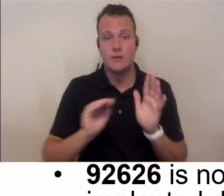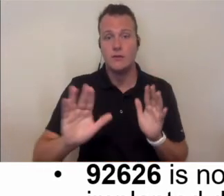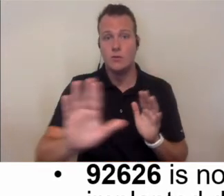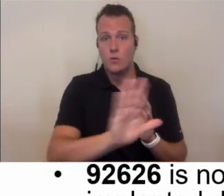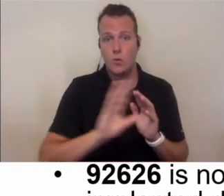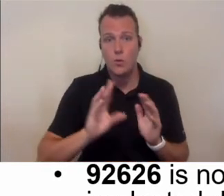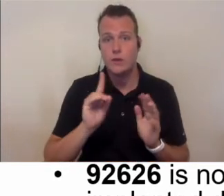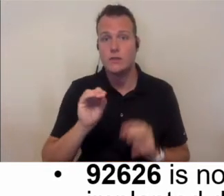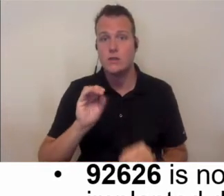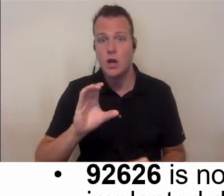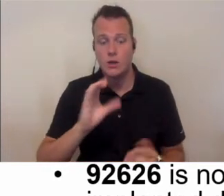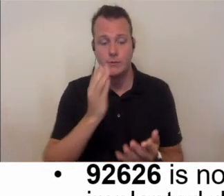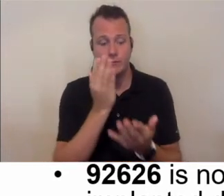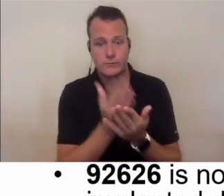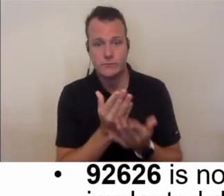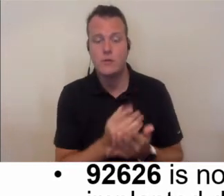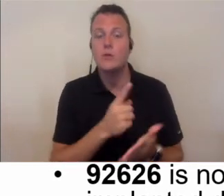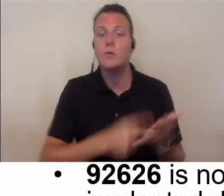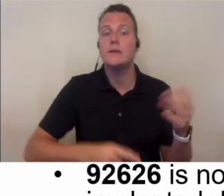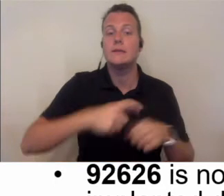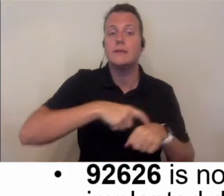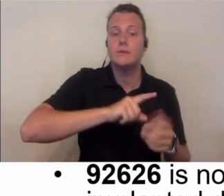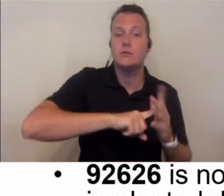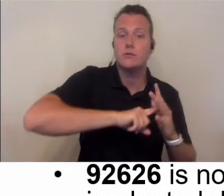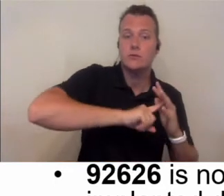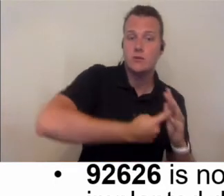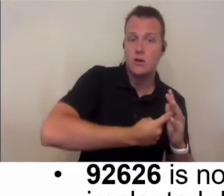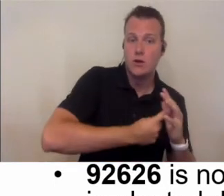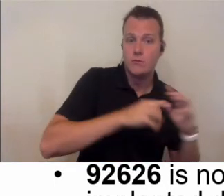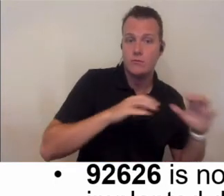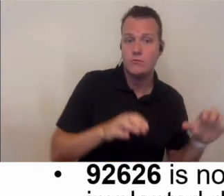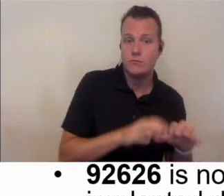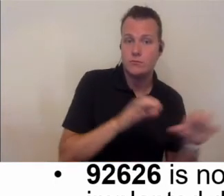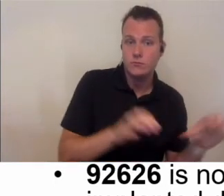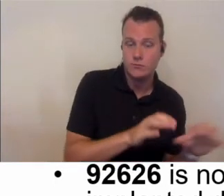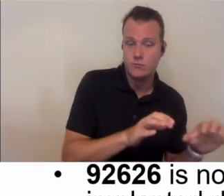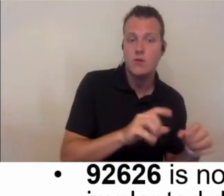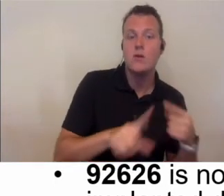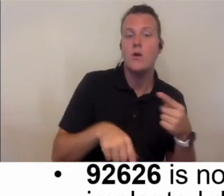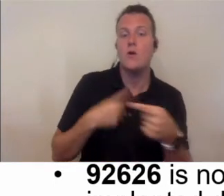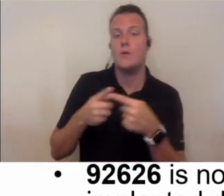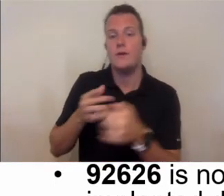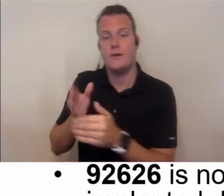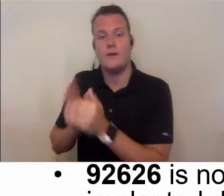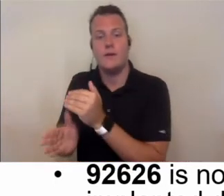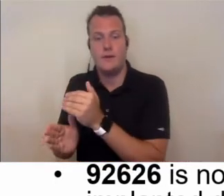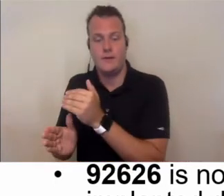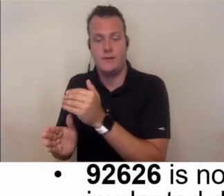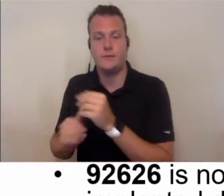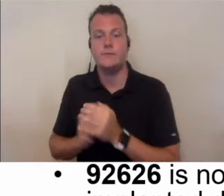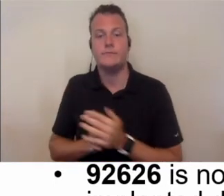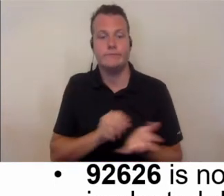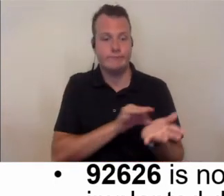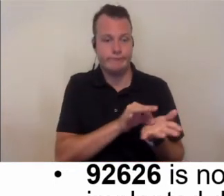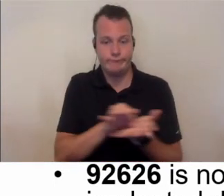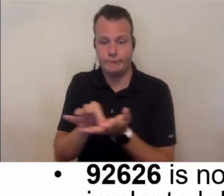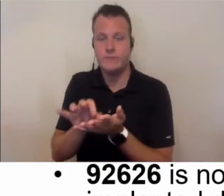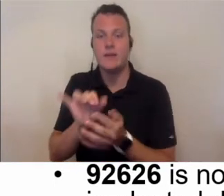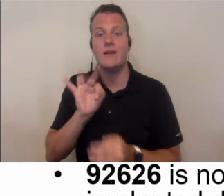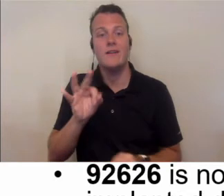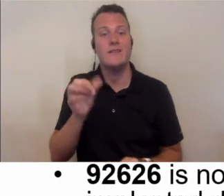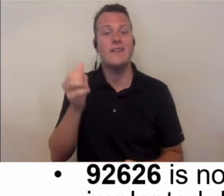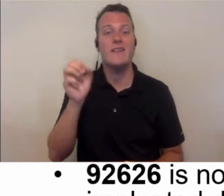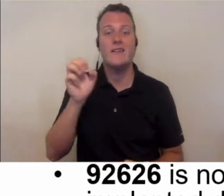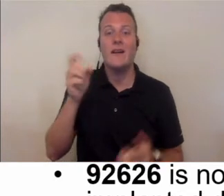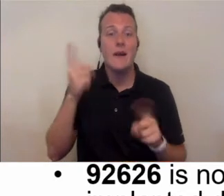documentation what time you began to perform the service and what time you ended. If there's ever an